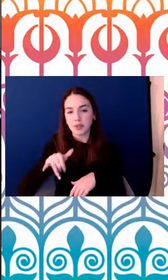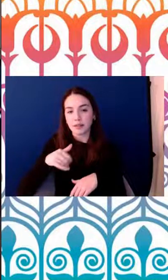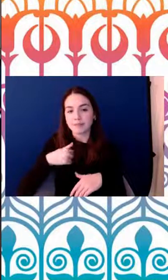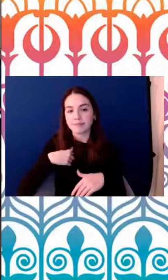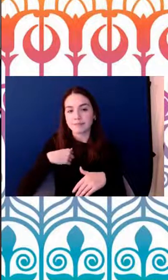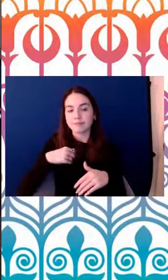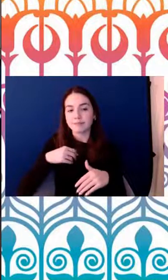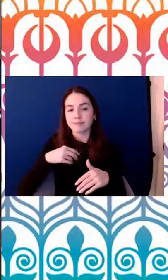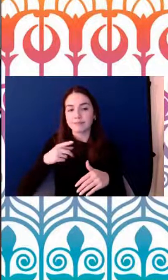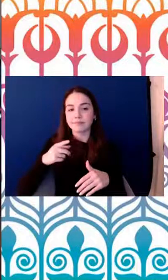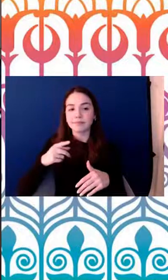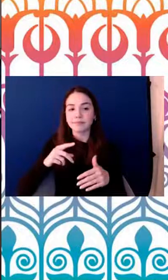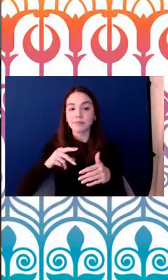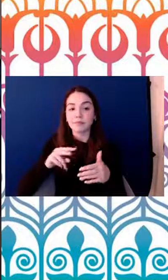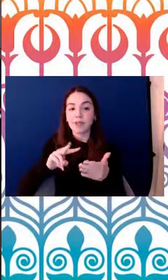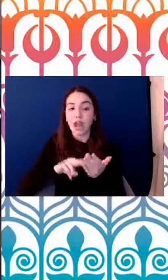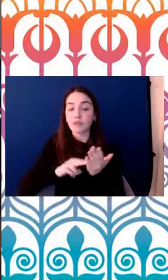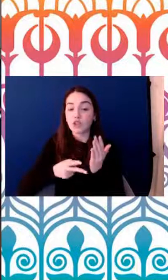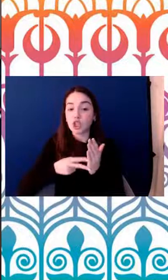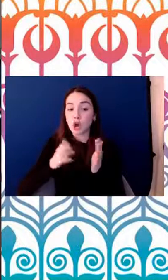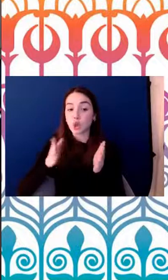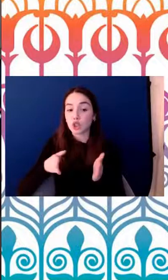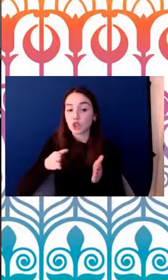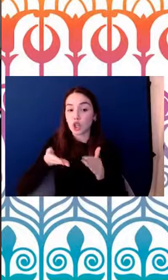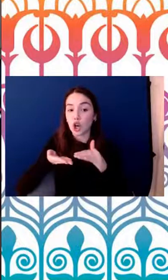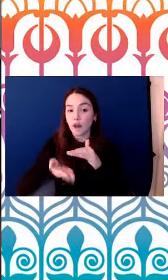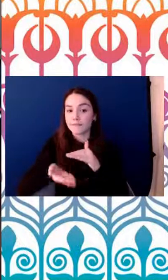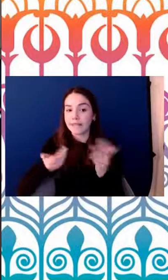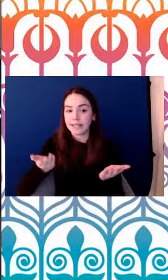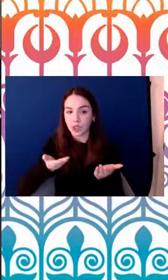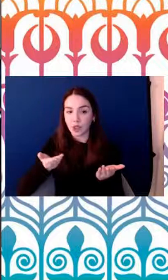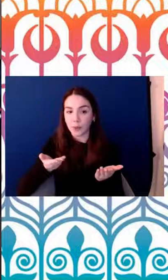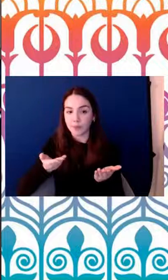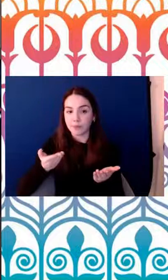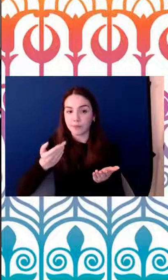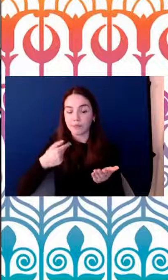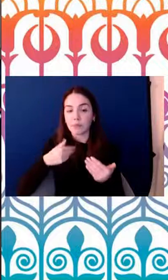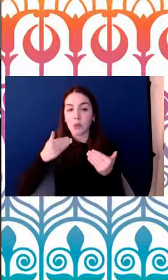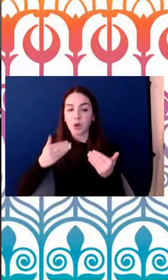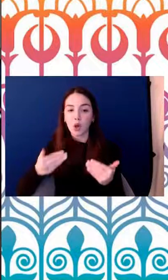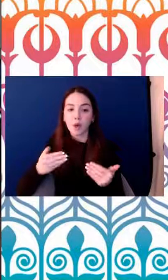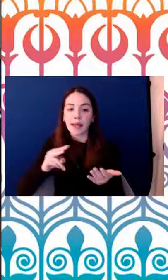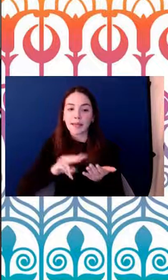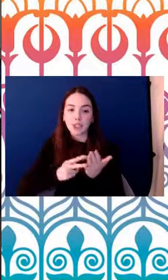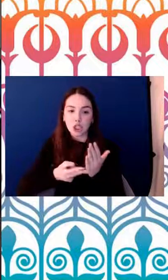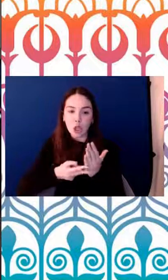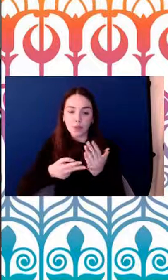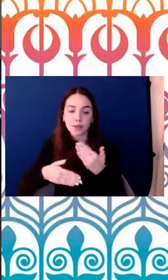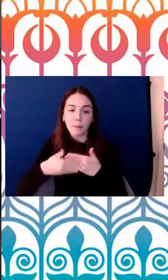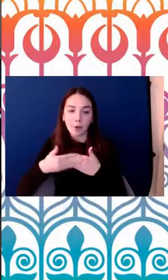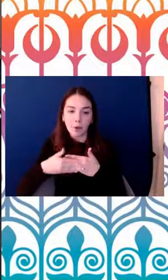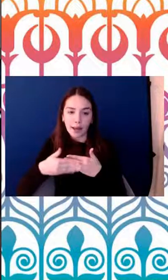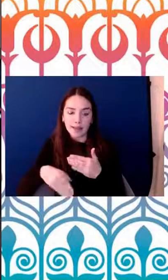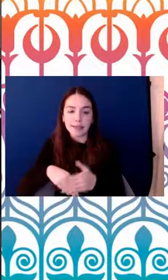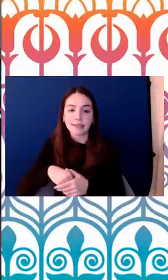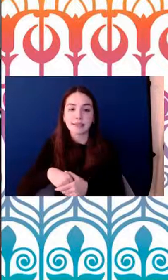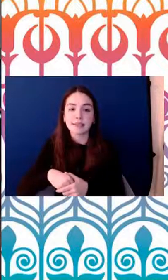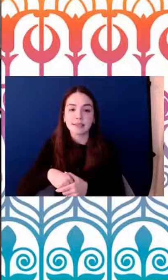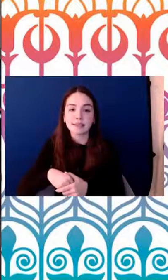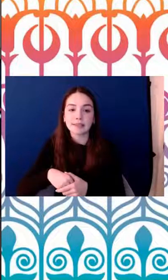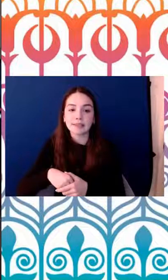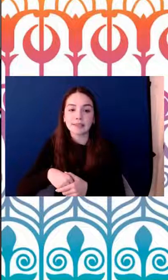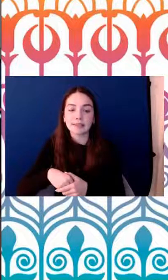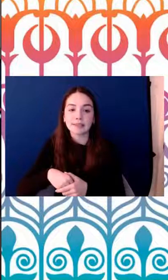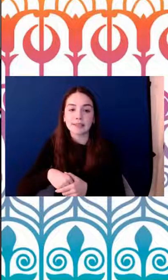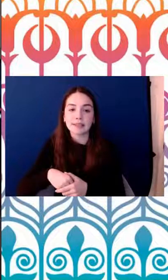right down here. So I'm gonna go ahead and toast my bread, turn my bread into